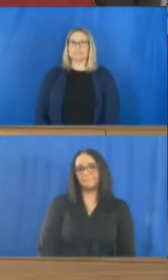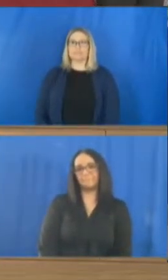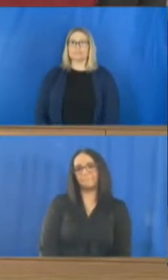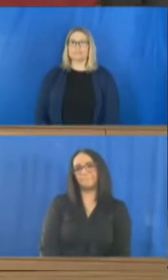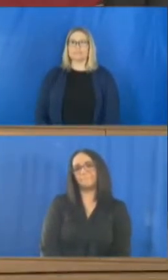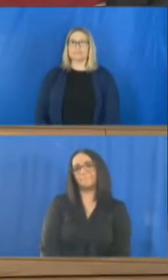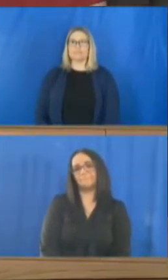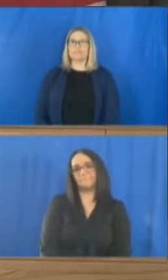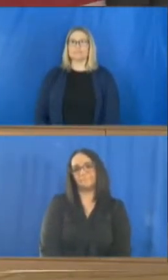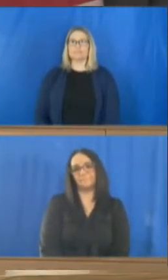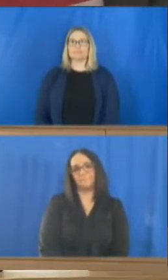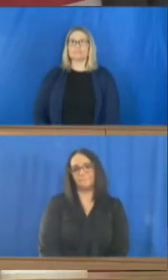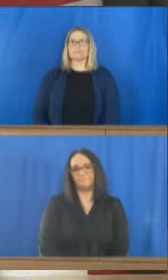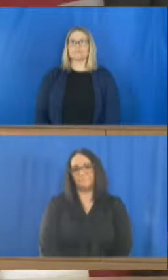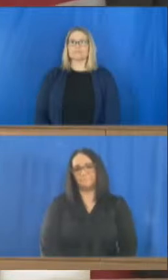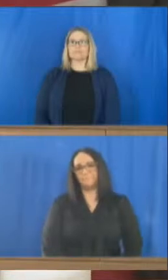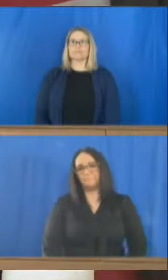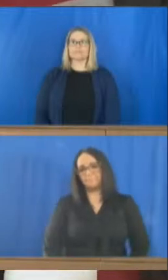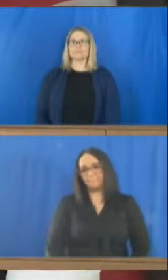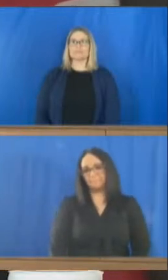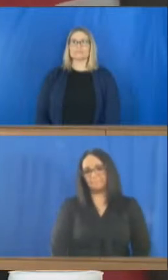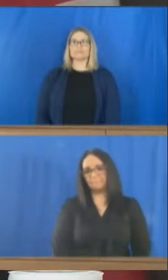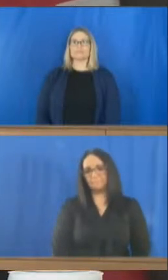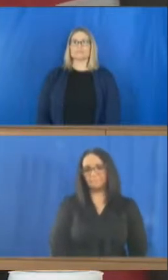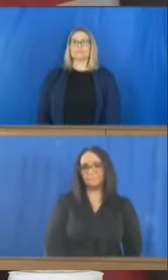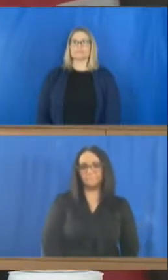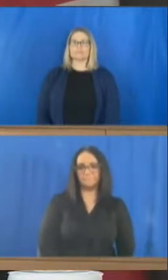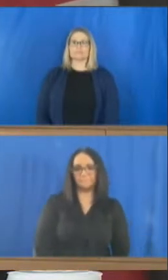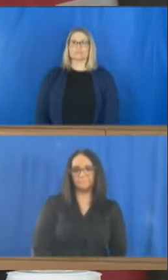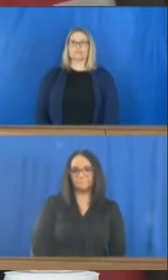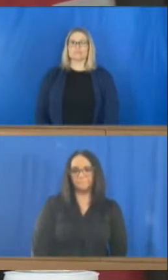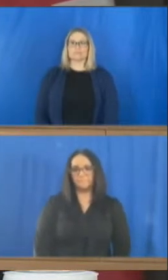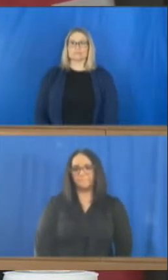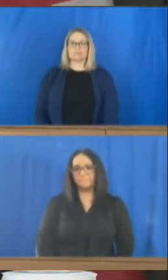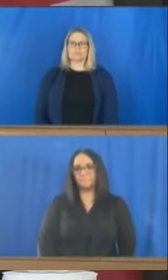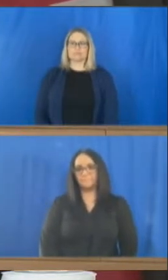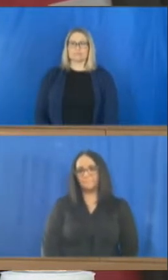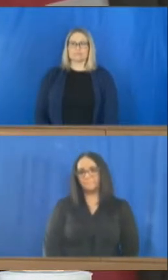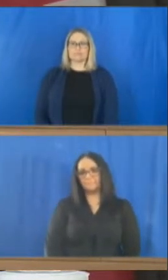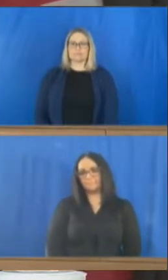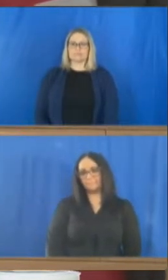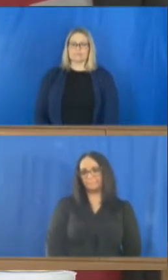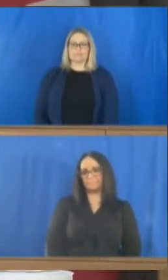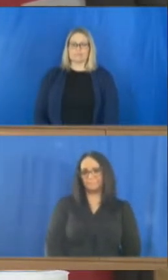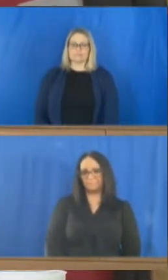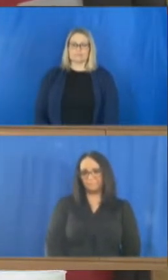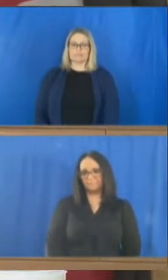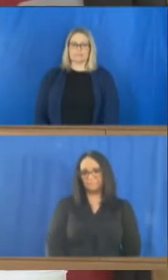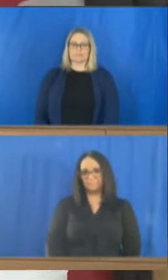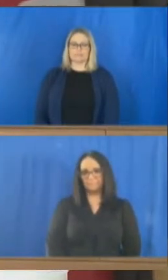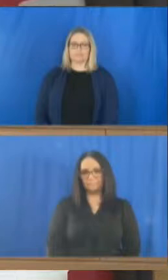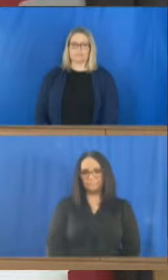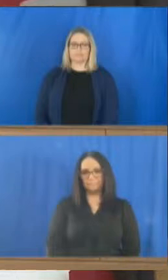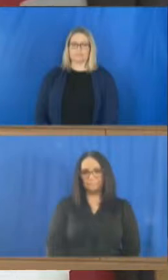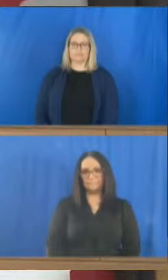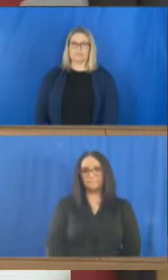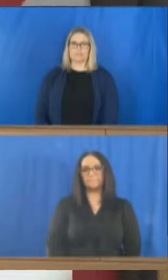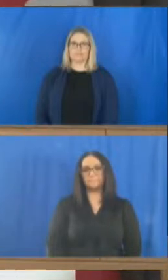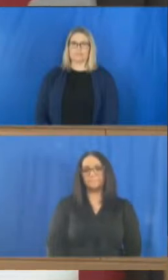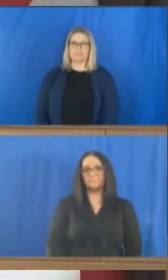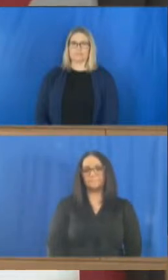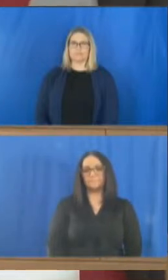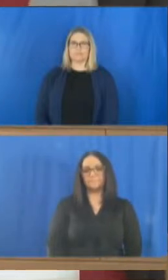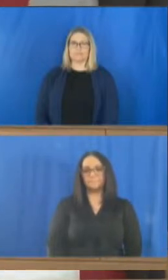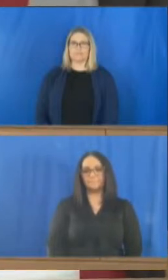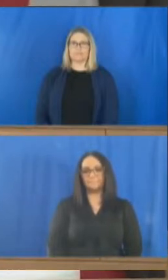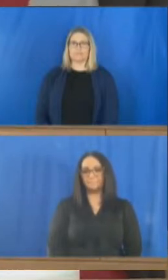Bonjour. Good afternoon. Since the pandemic began, we've been continuously refining our decisions based upon new information and a